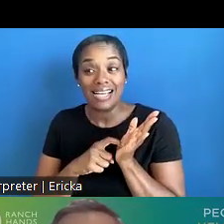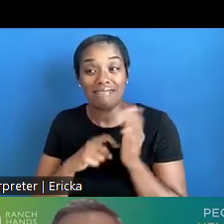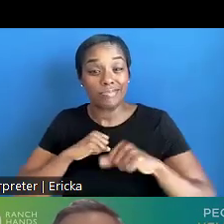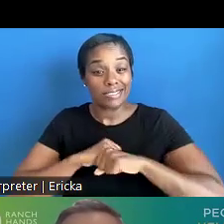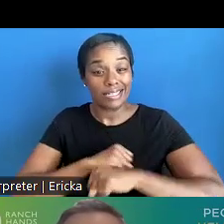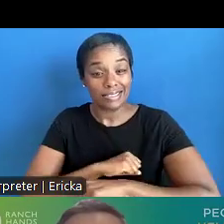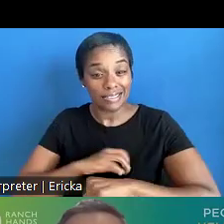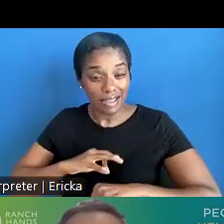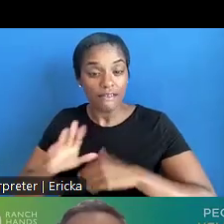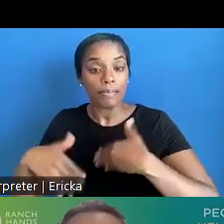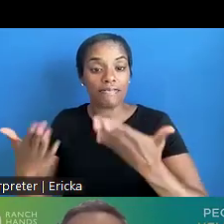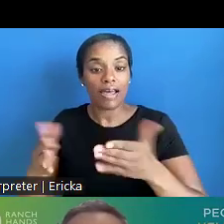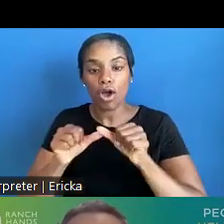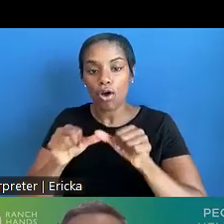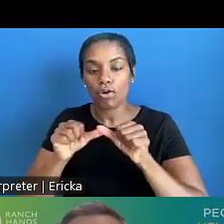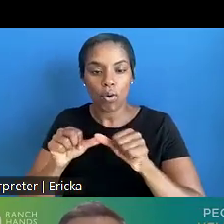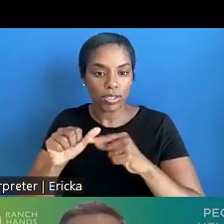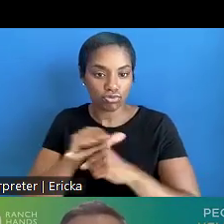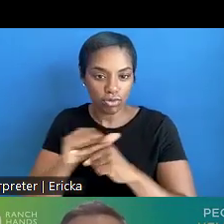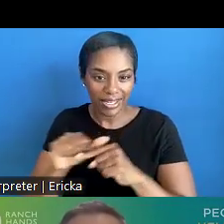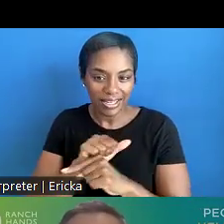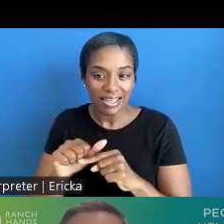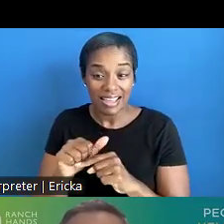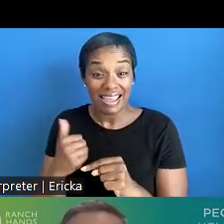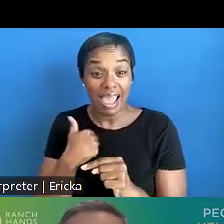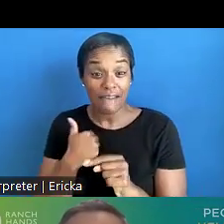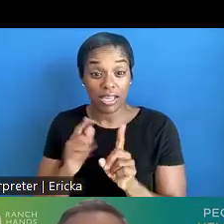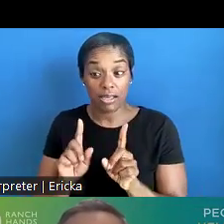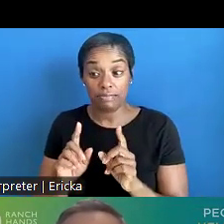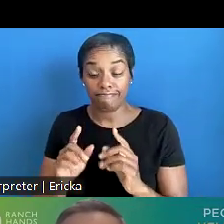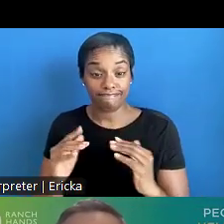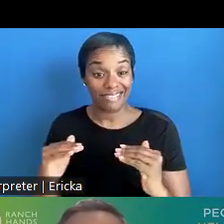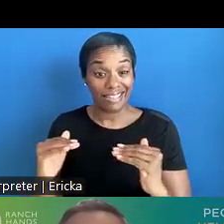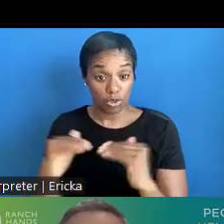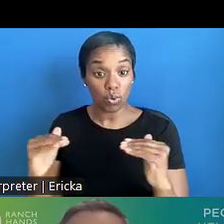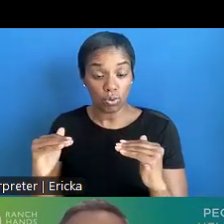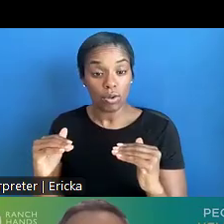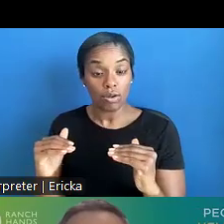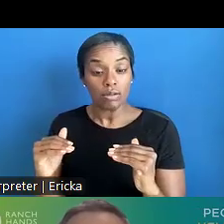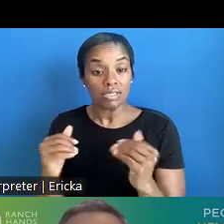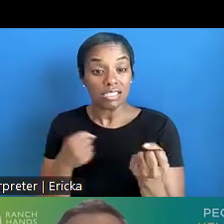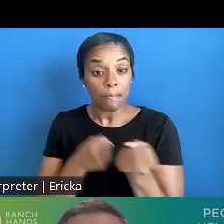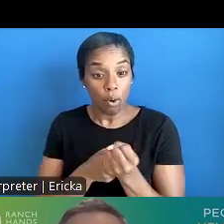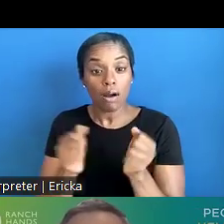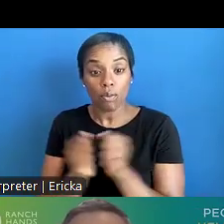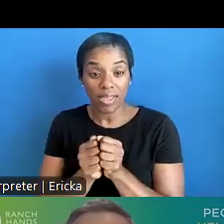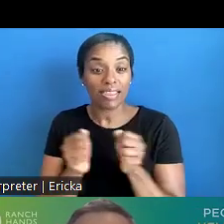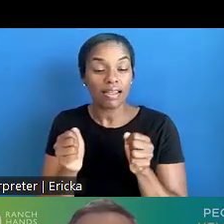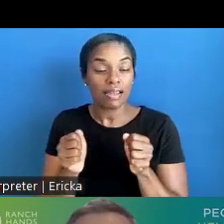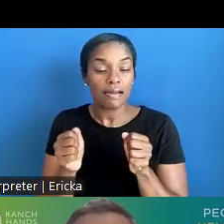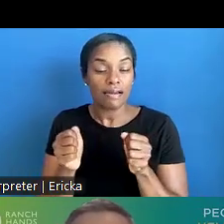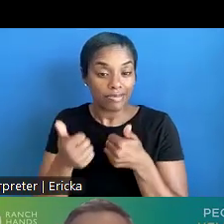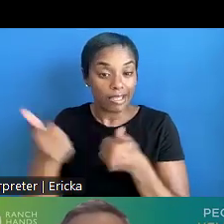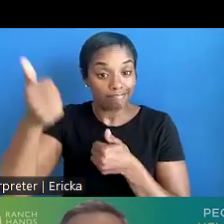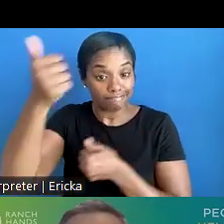providing ongoing training and having that be one-to-one in terms of how management supports individuals both working in the program and